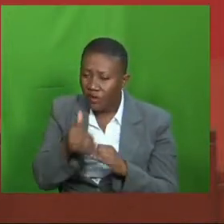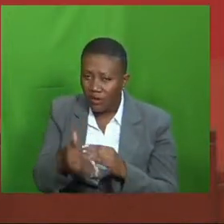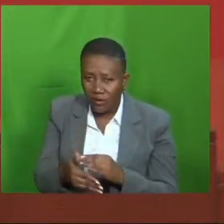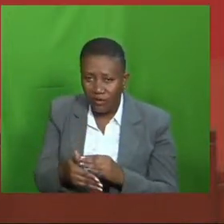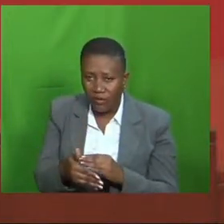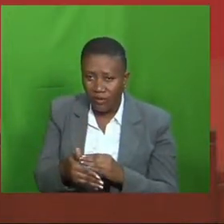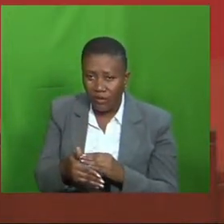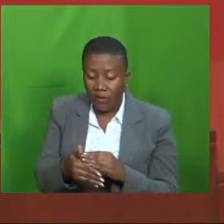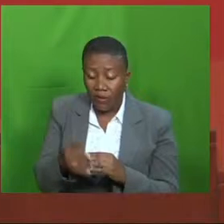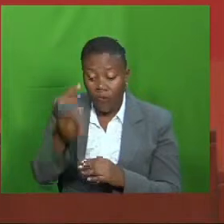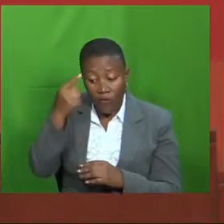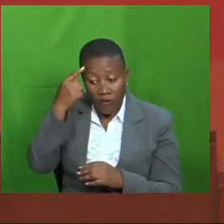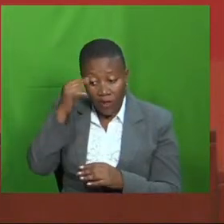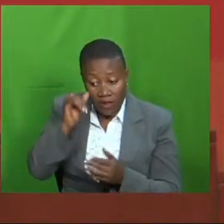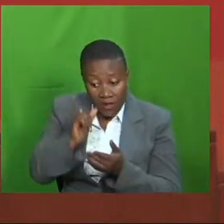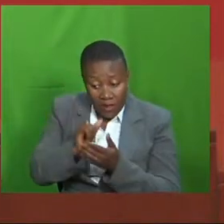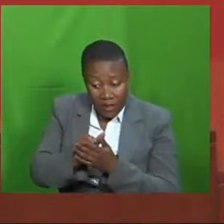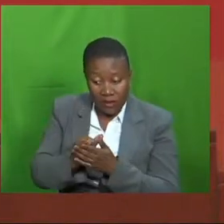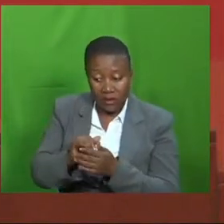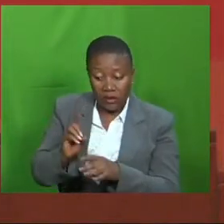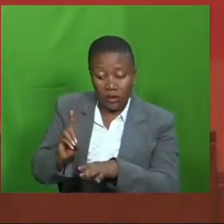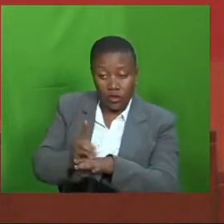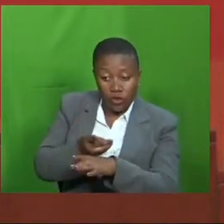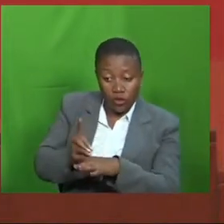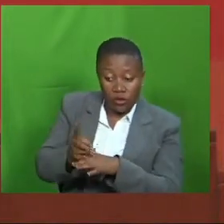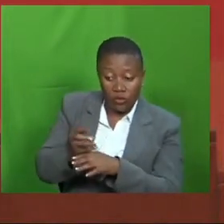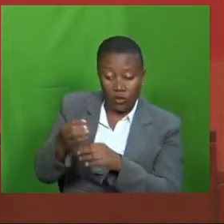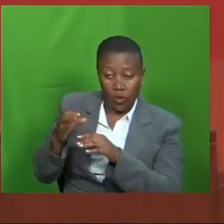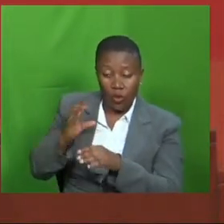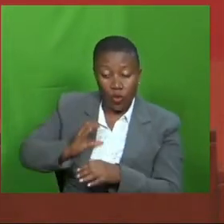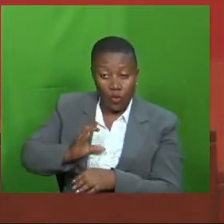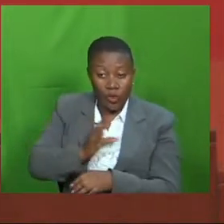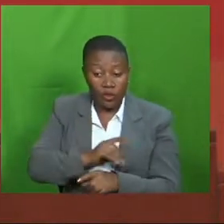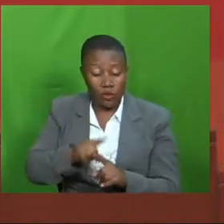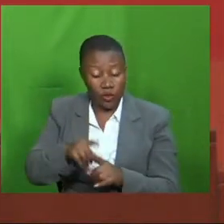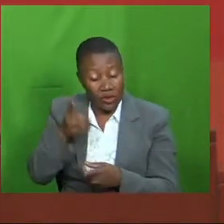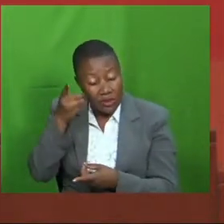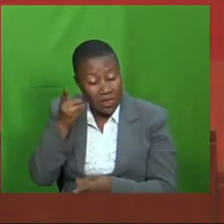It's for the committee to investigate and establish the facts.